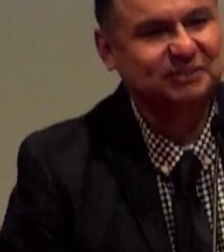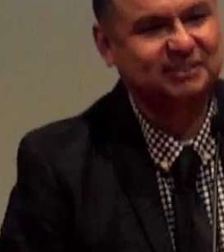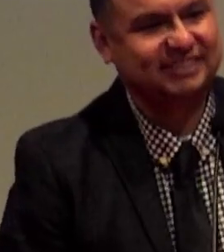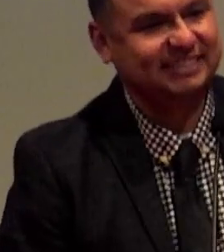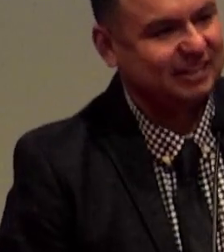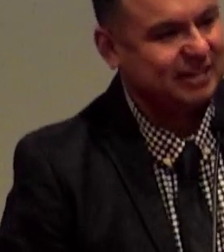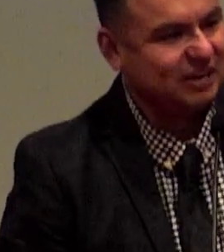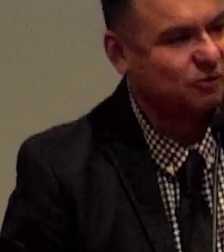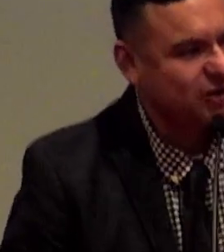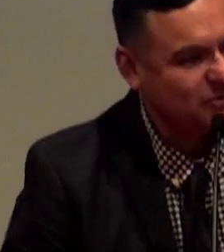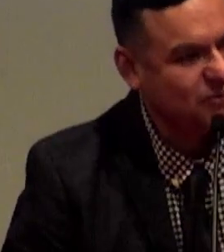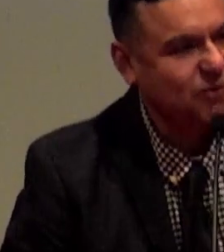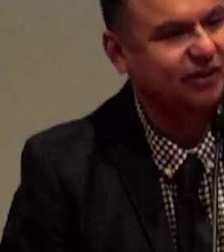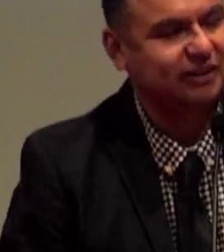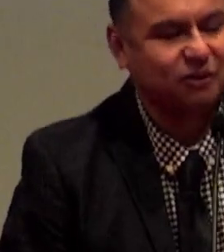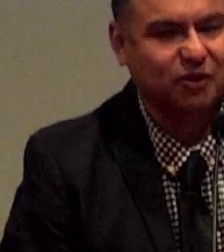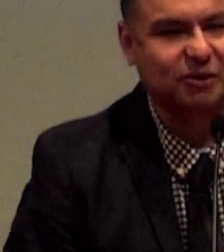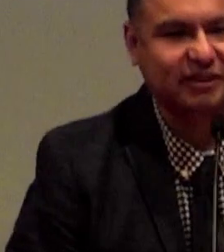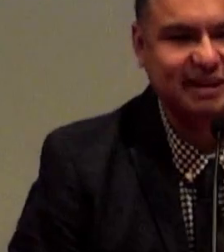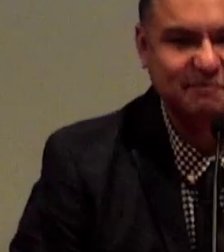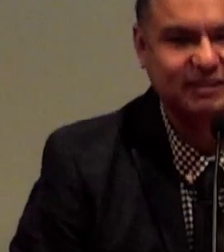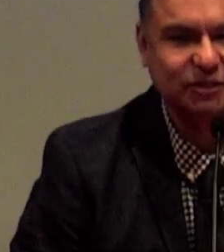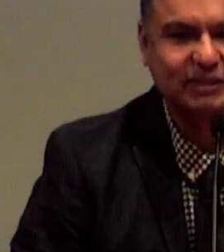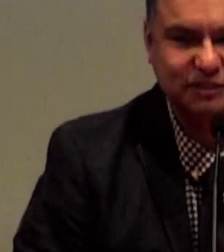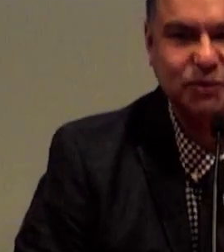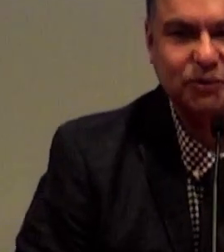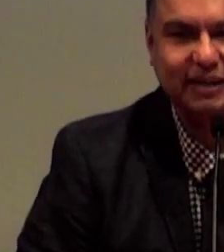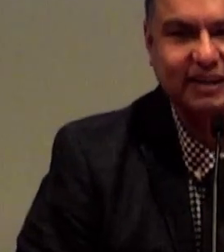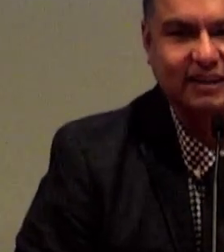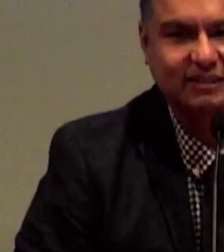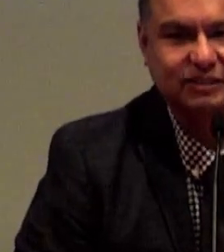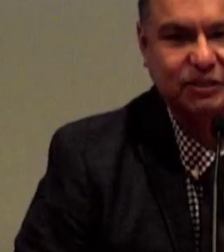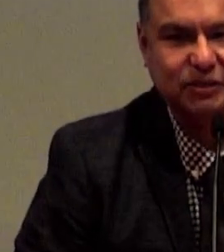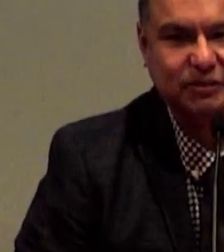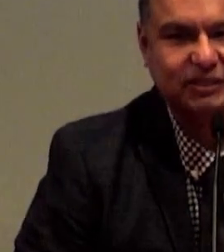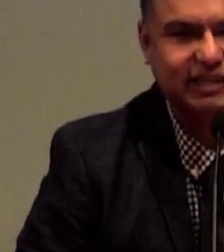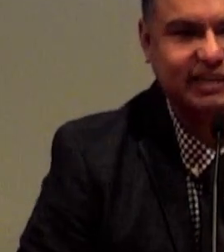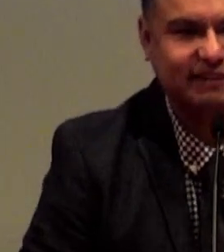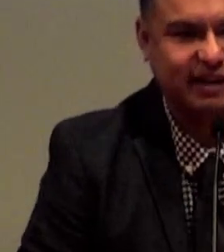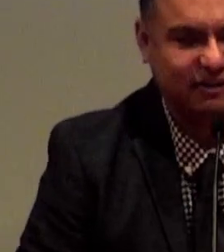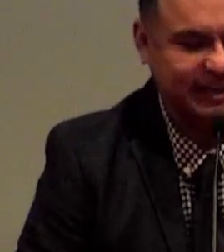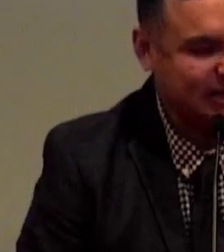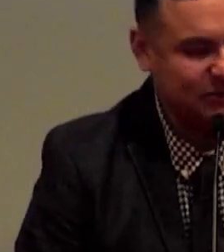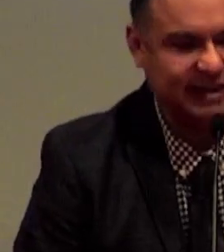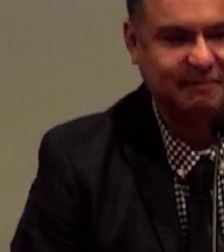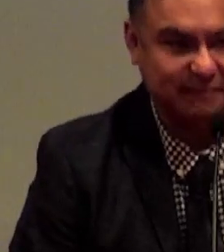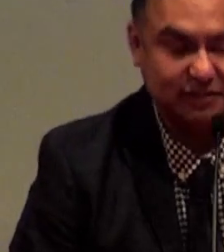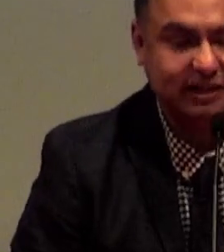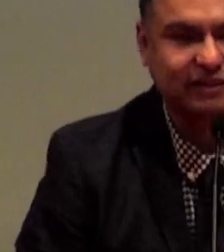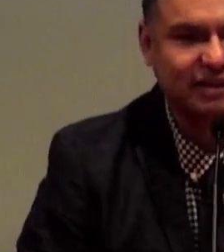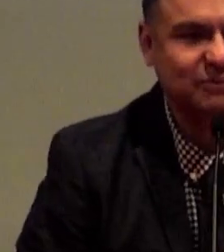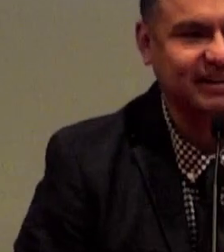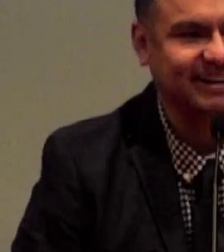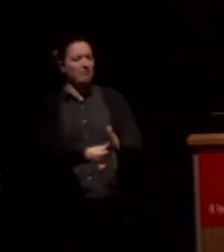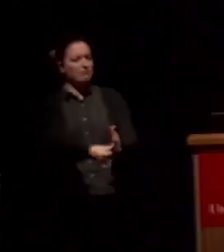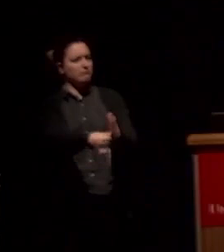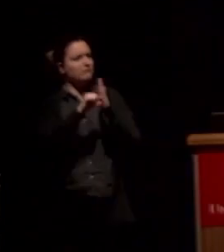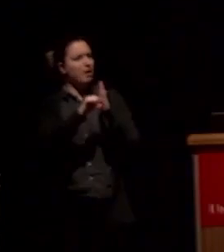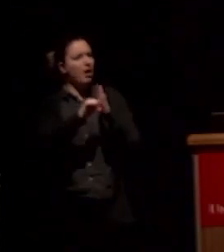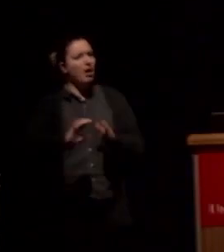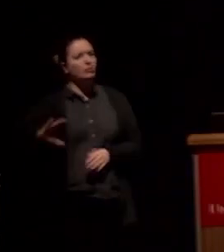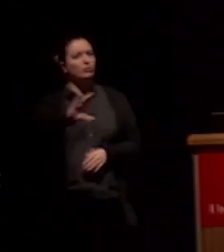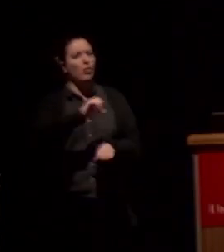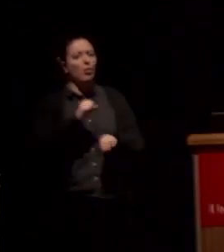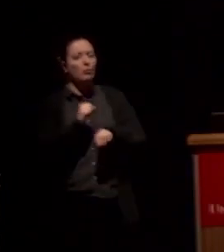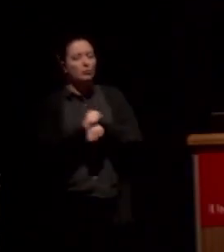the resources and the incredible work and the hard work that Minnesota is doing to achieve health equity and mental health equity. And